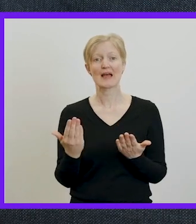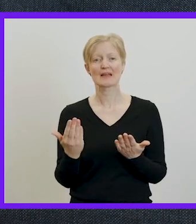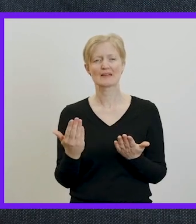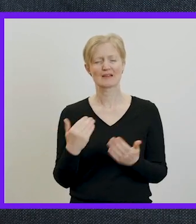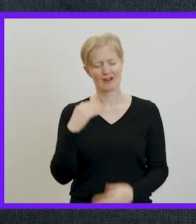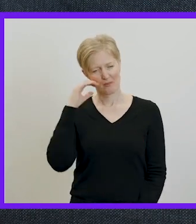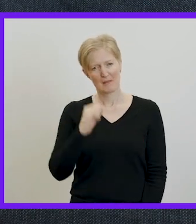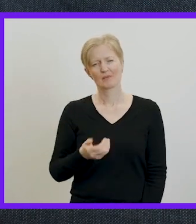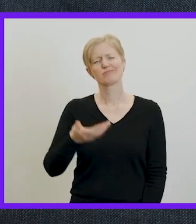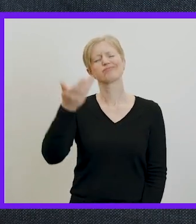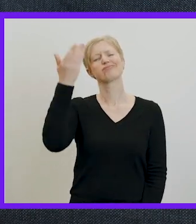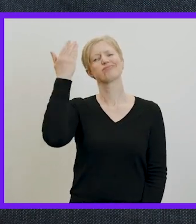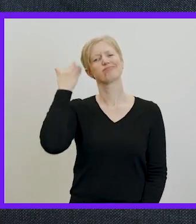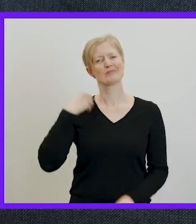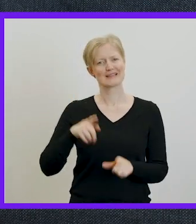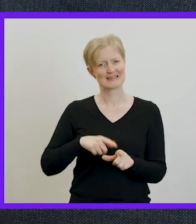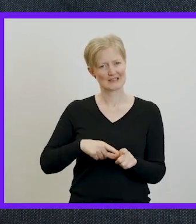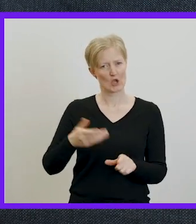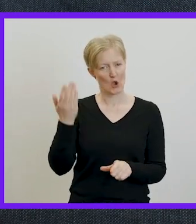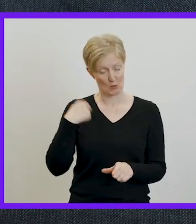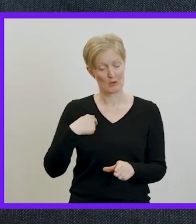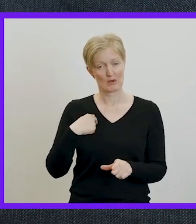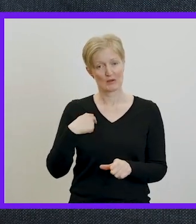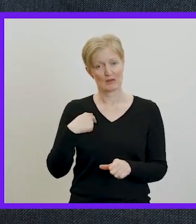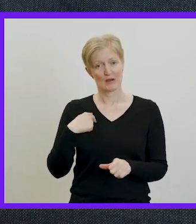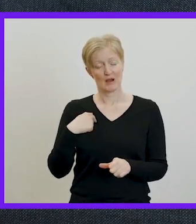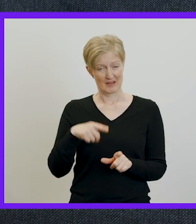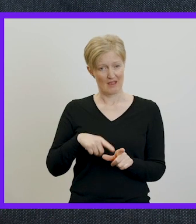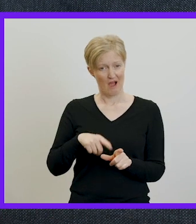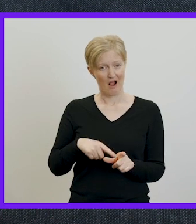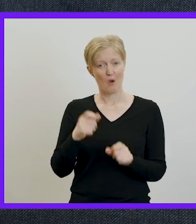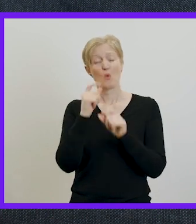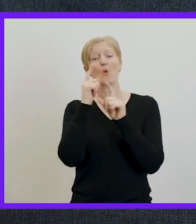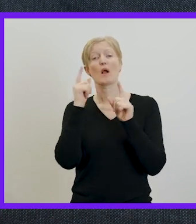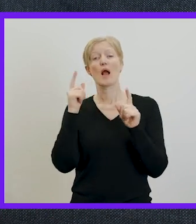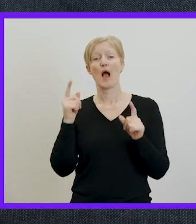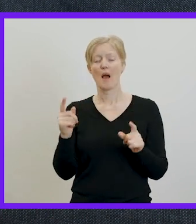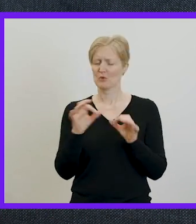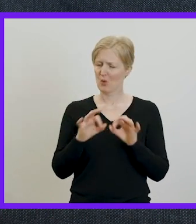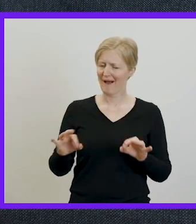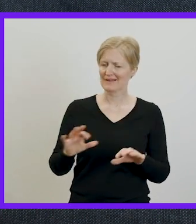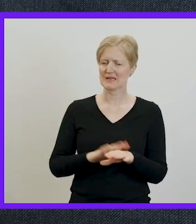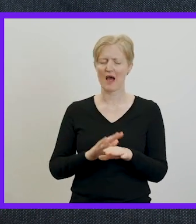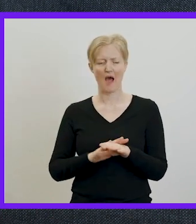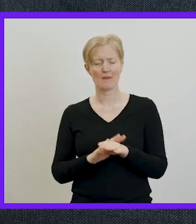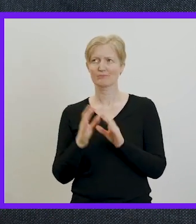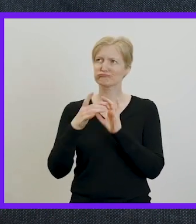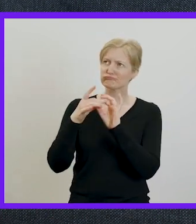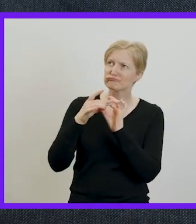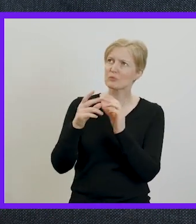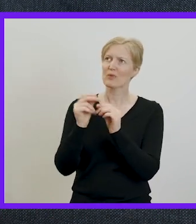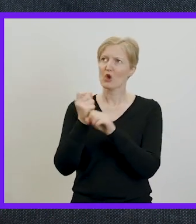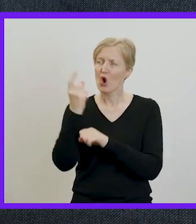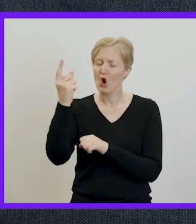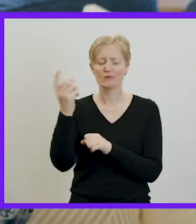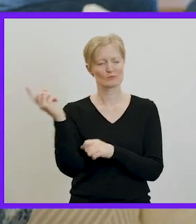remember many years ago when I was quite young, I woke up and I had a wonderful quiet time. And actually, when I was in the shower, I was still praying.